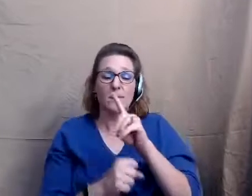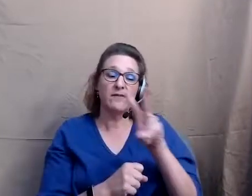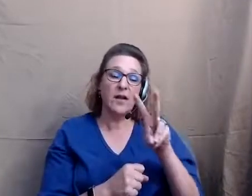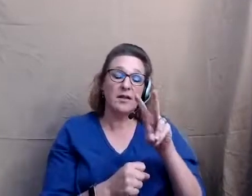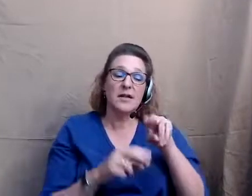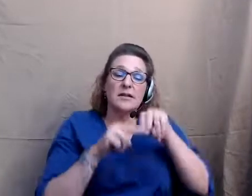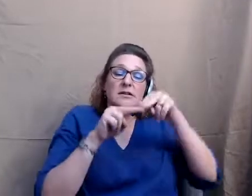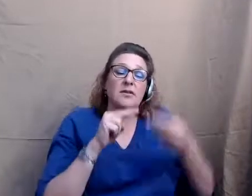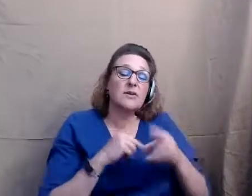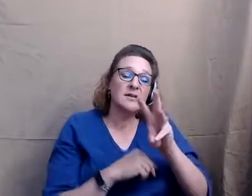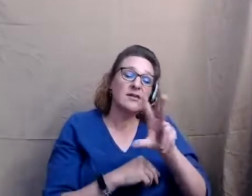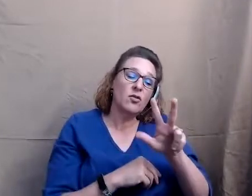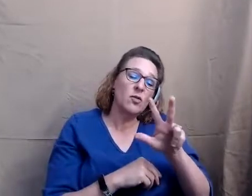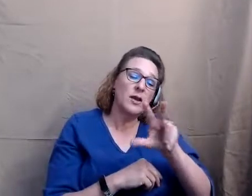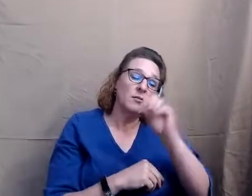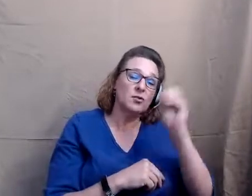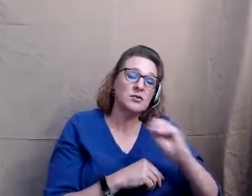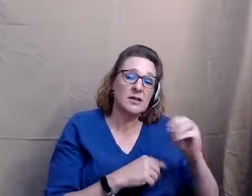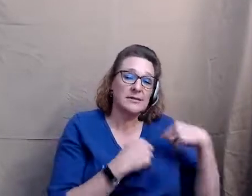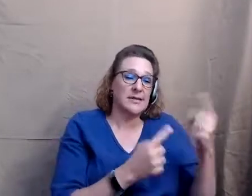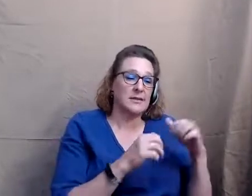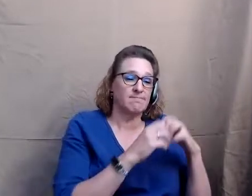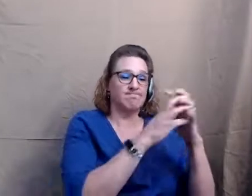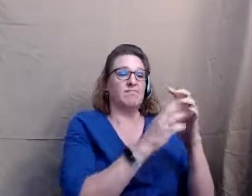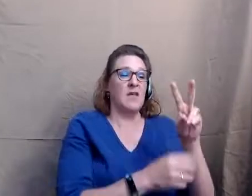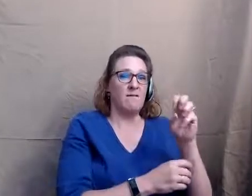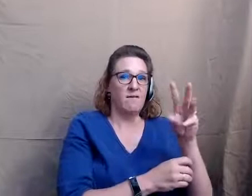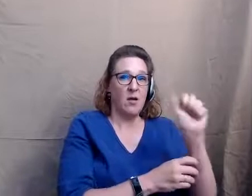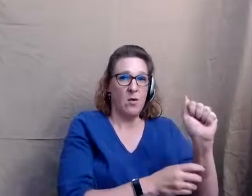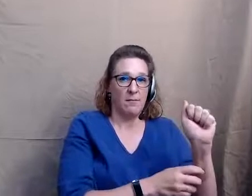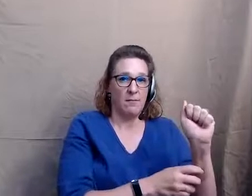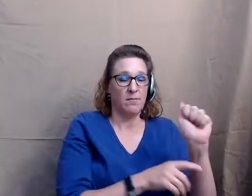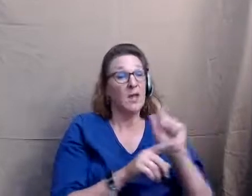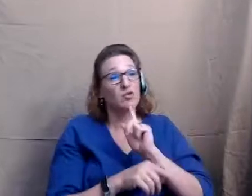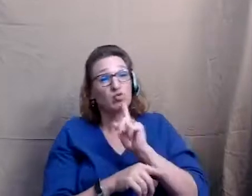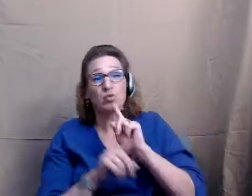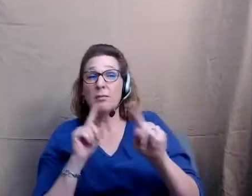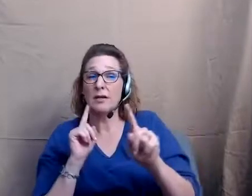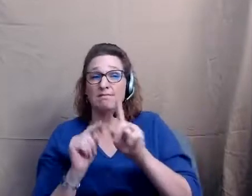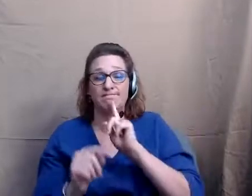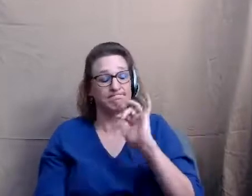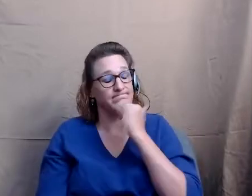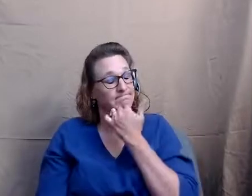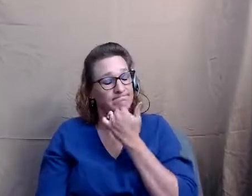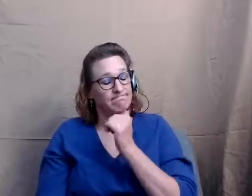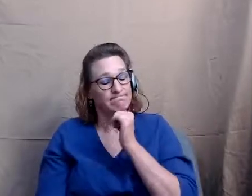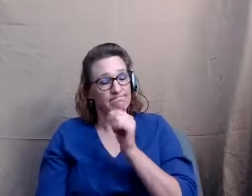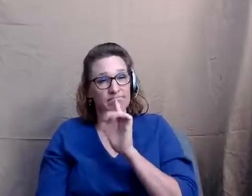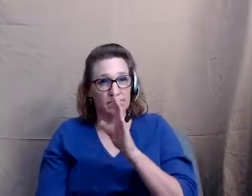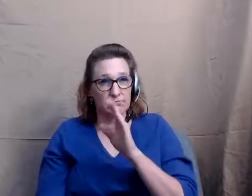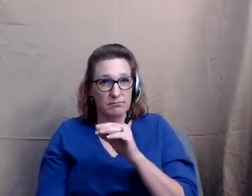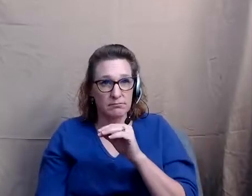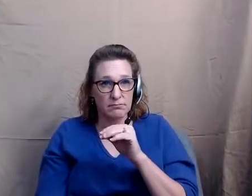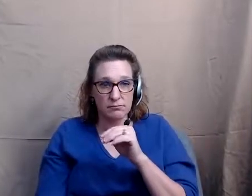since the inception of VAWA. And that's true, but it's misleading because all